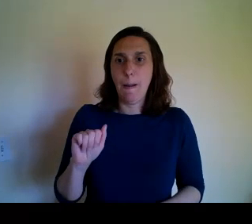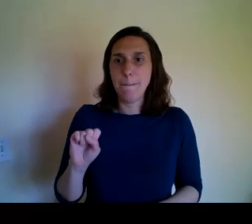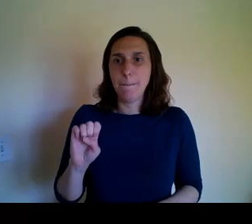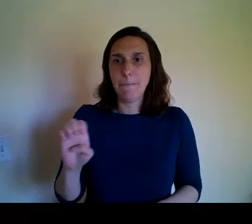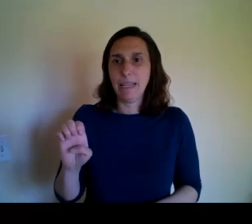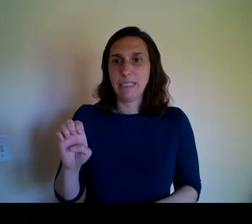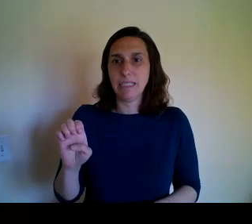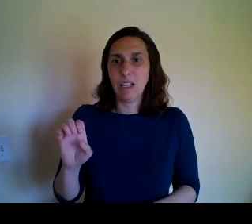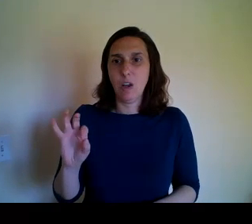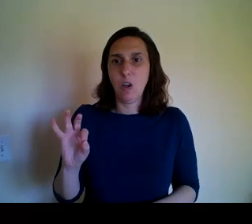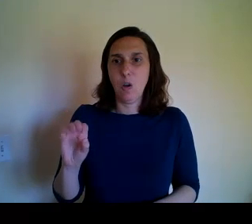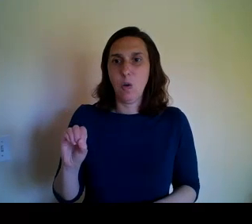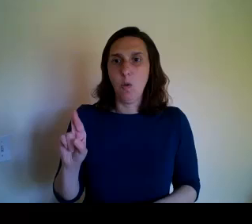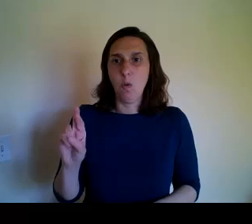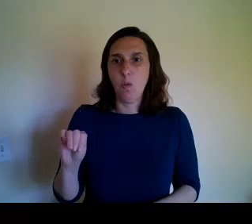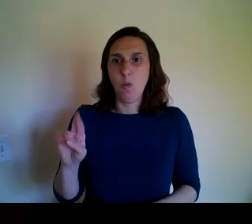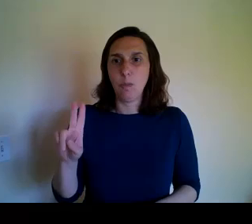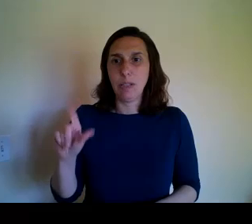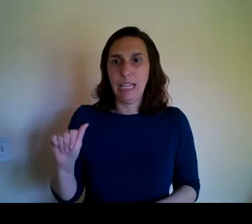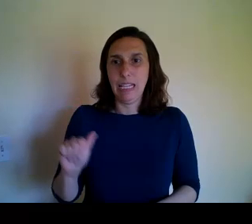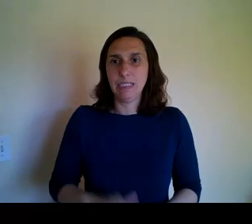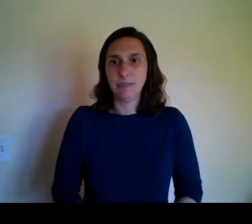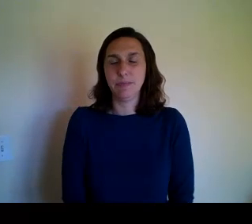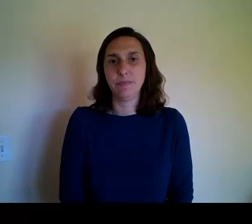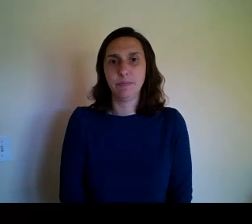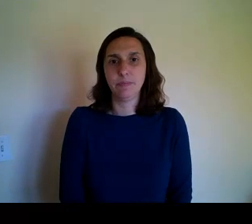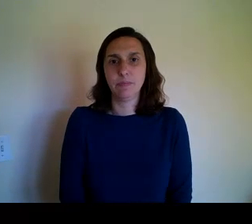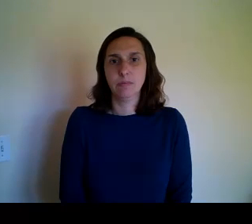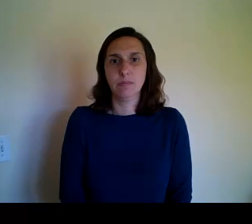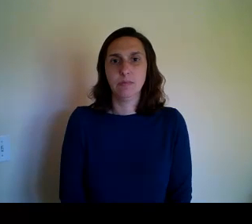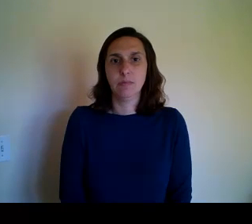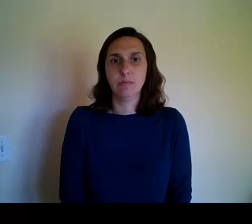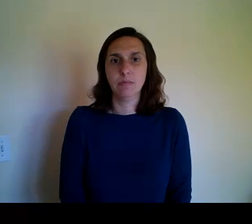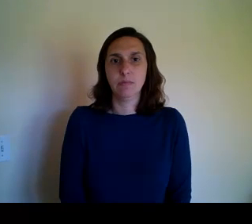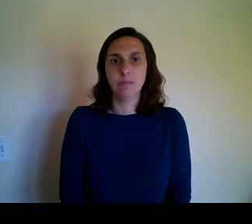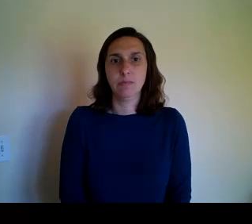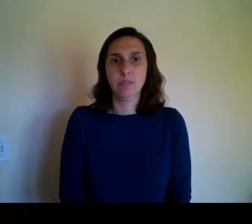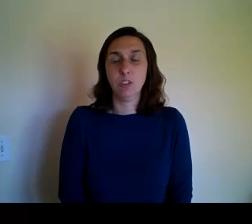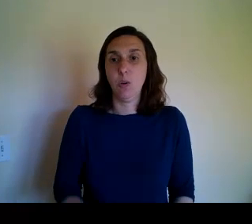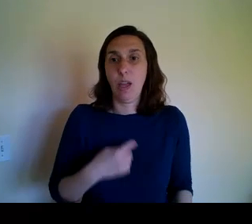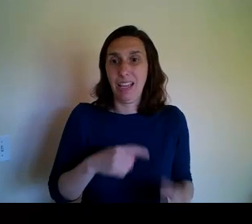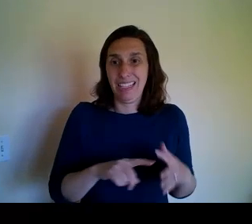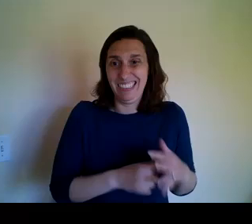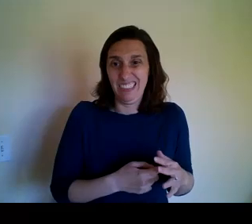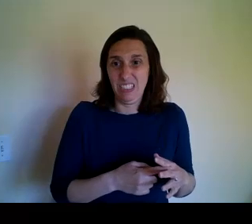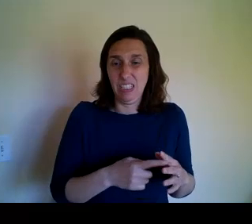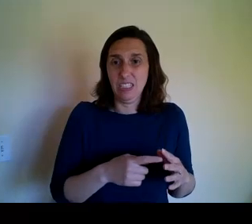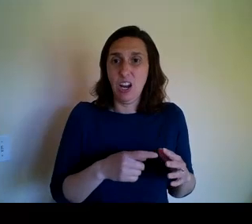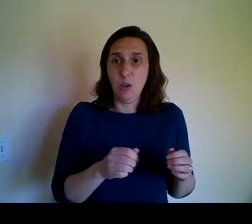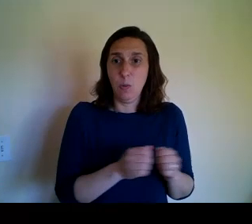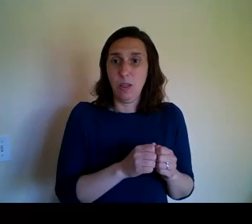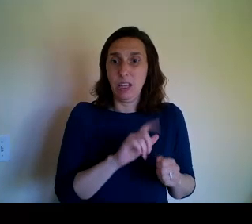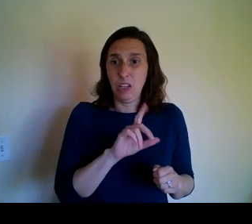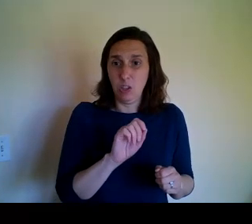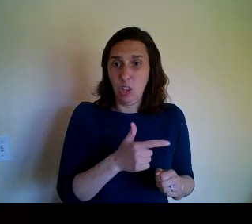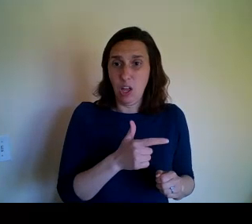This y is still equal to that y. I initially started with a logarithm in